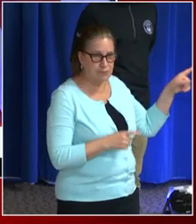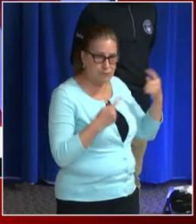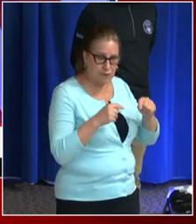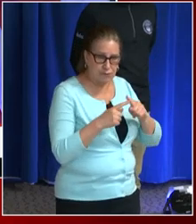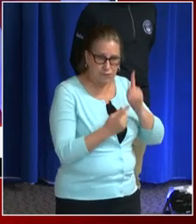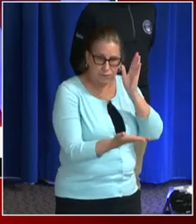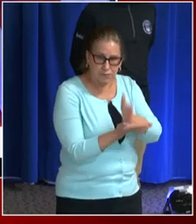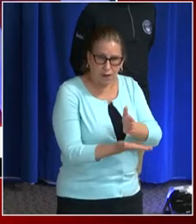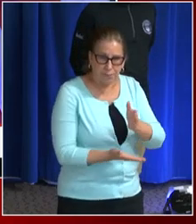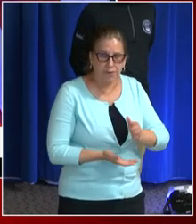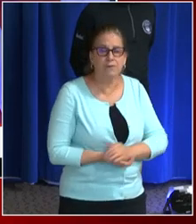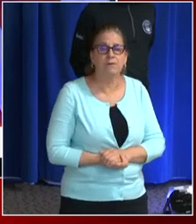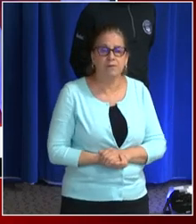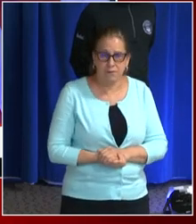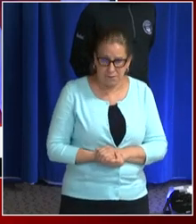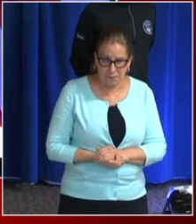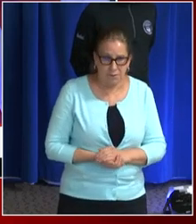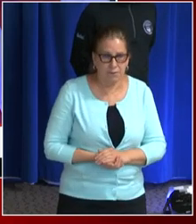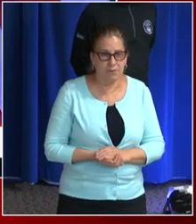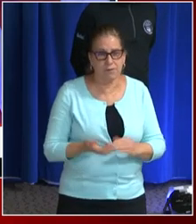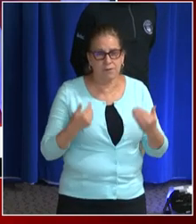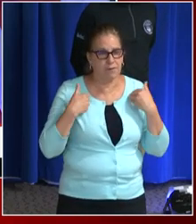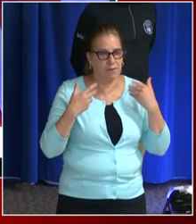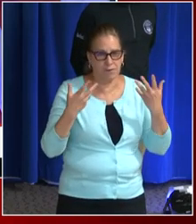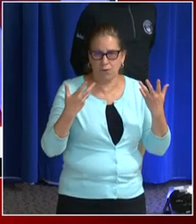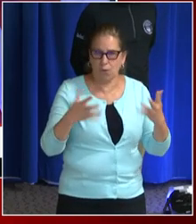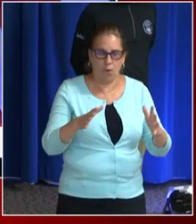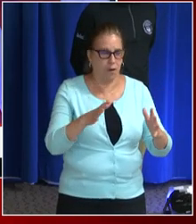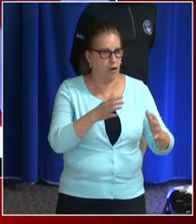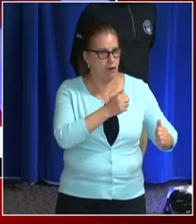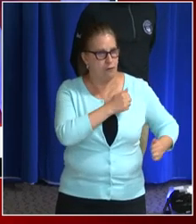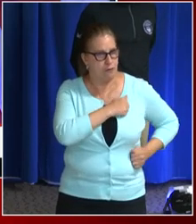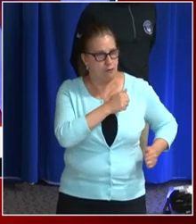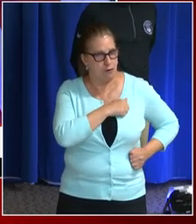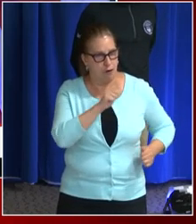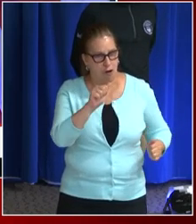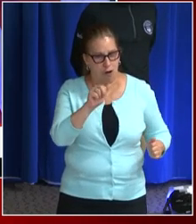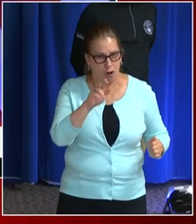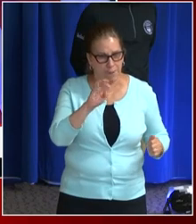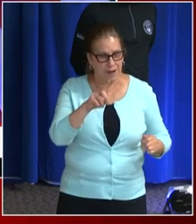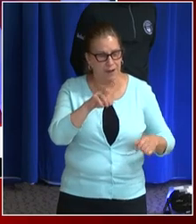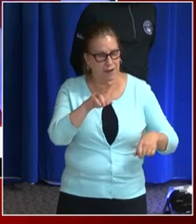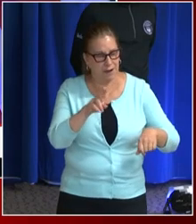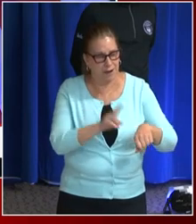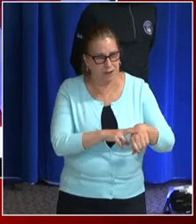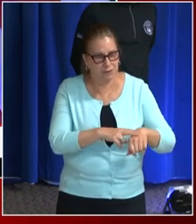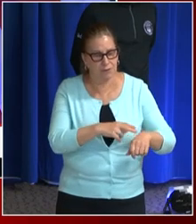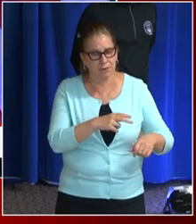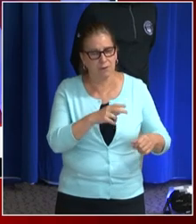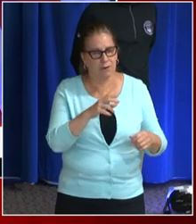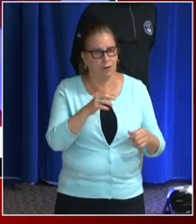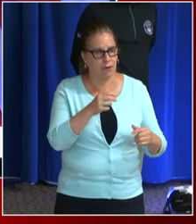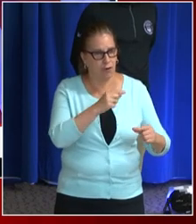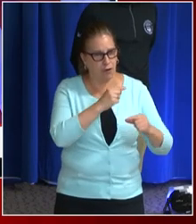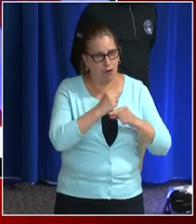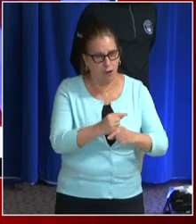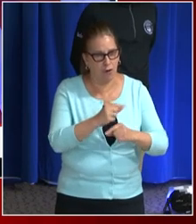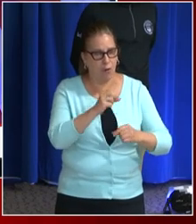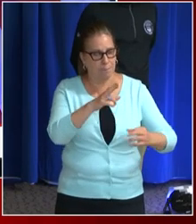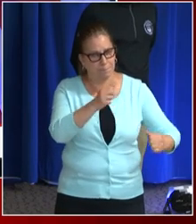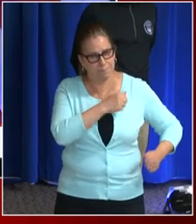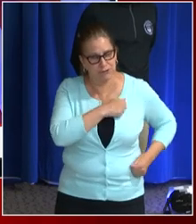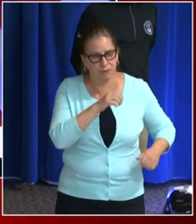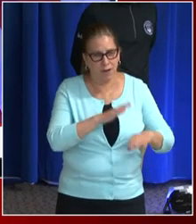the armed National Guard, armed military, and we don't want any of those things on DC streets.